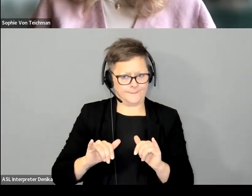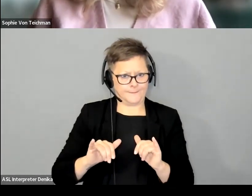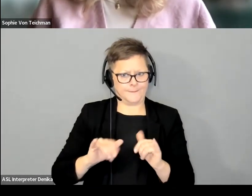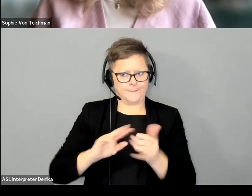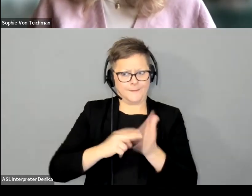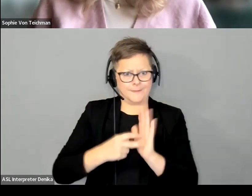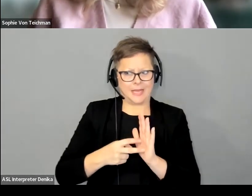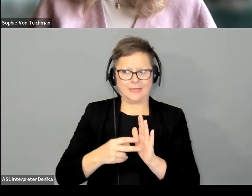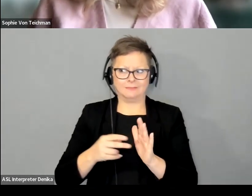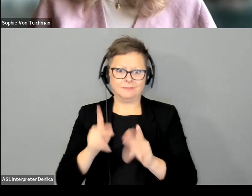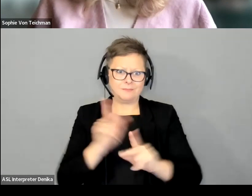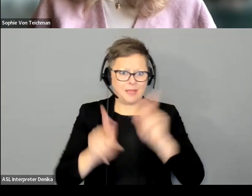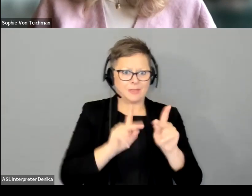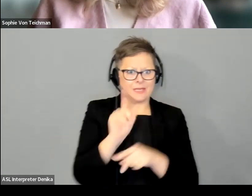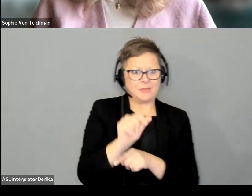afraid of